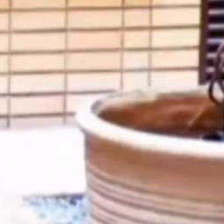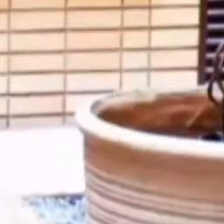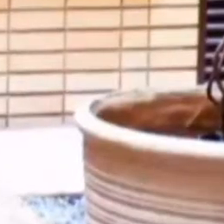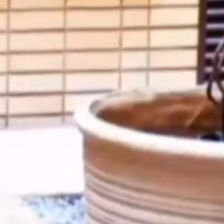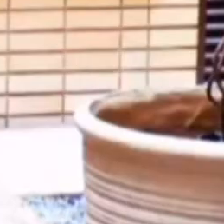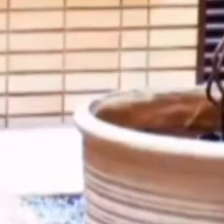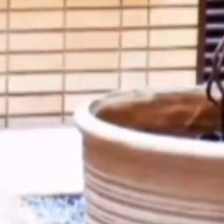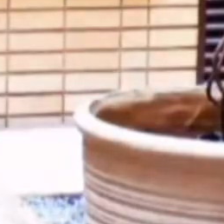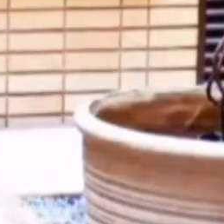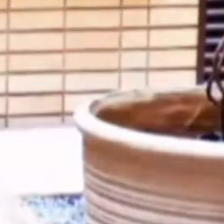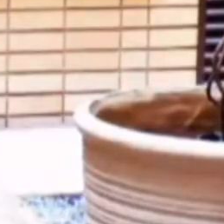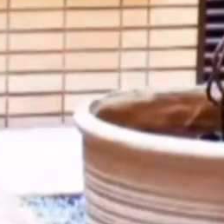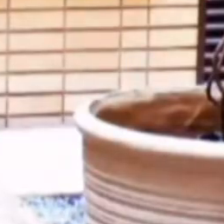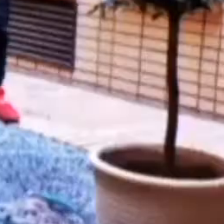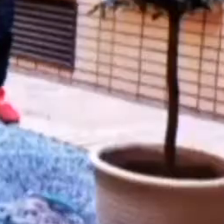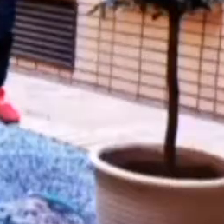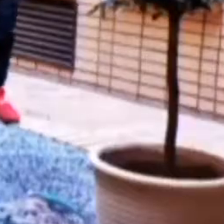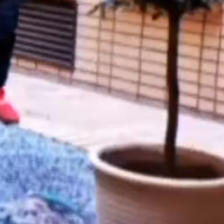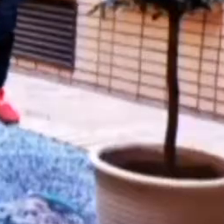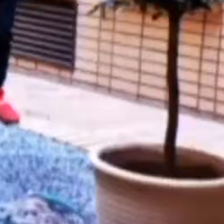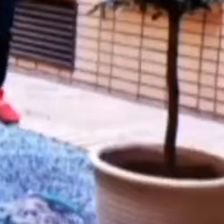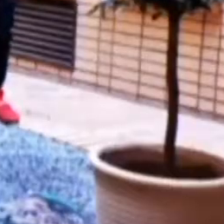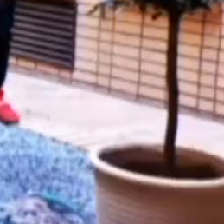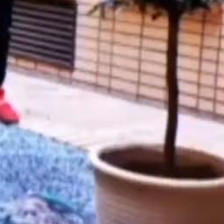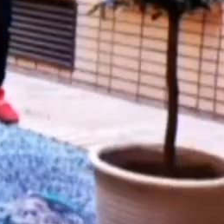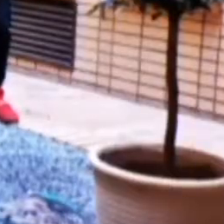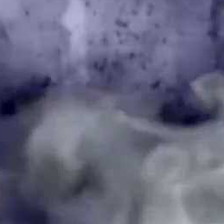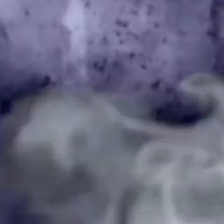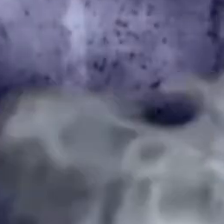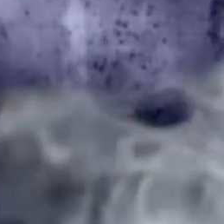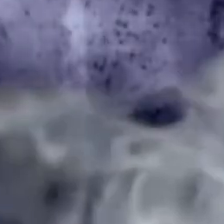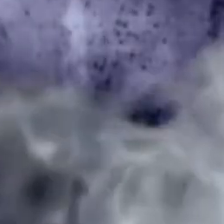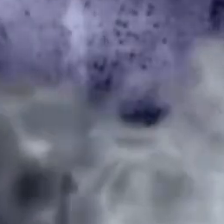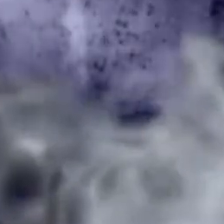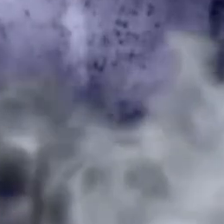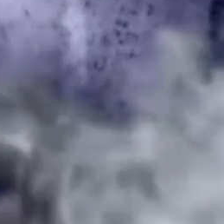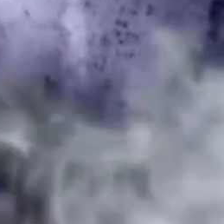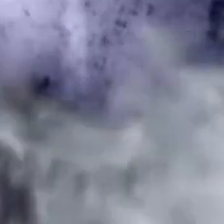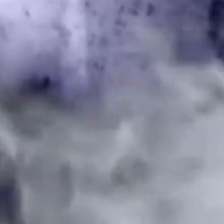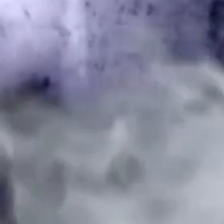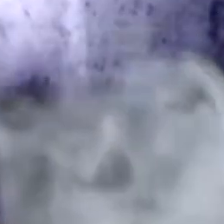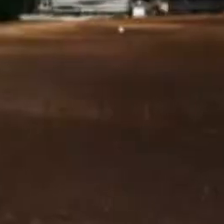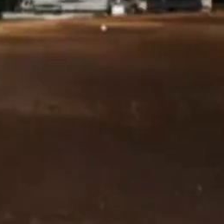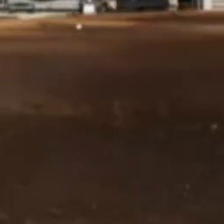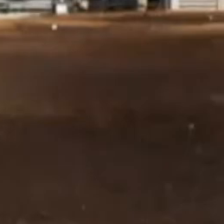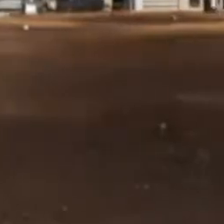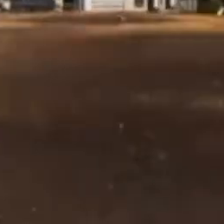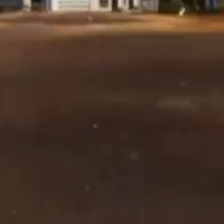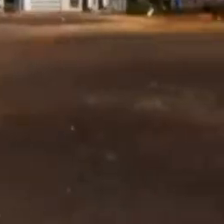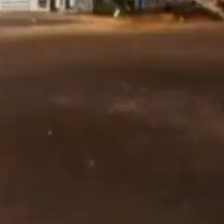I see. I don't go to parties, that's a risk. I see. People going through a lot.